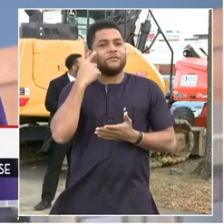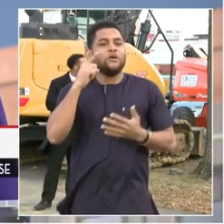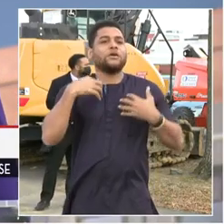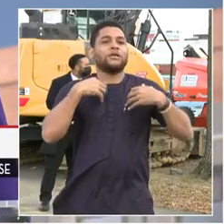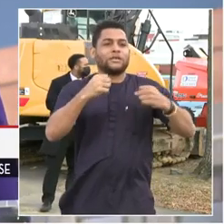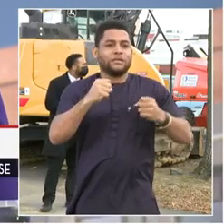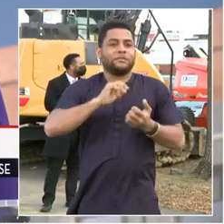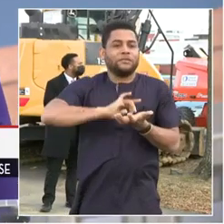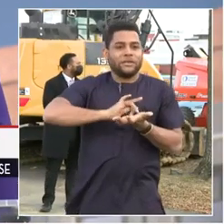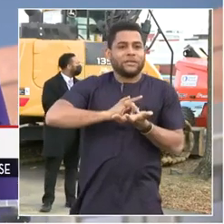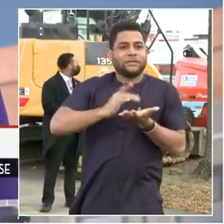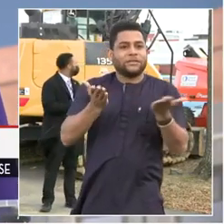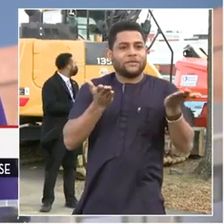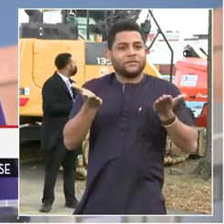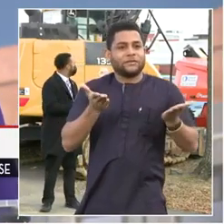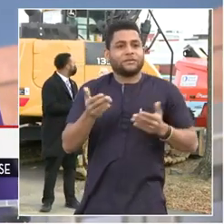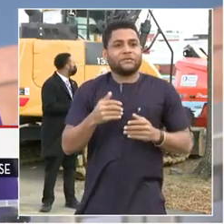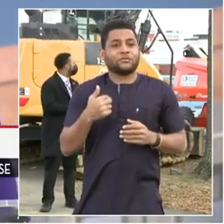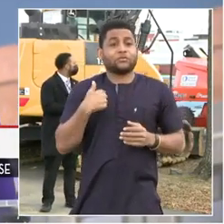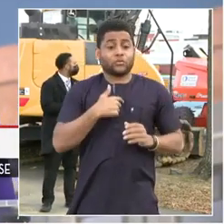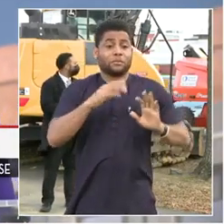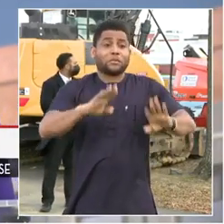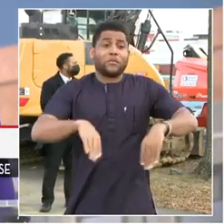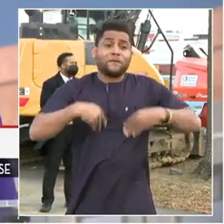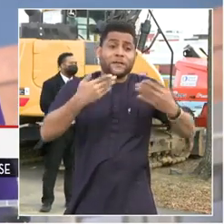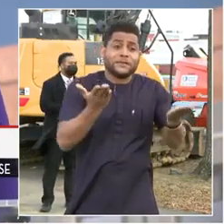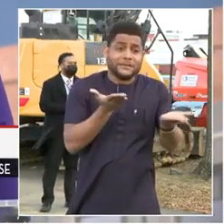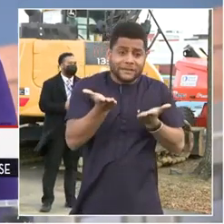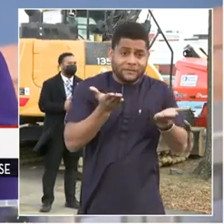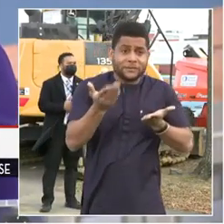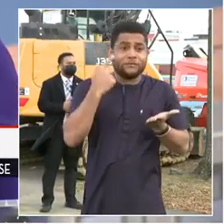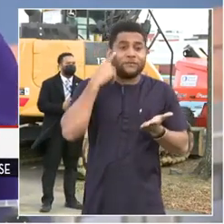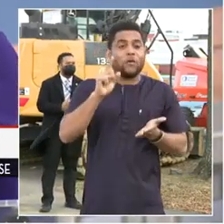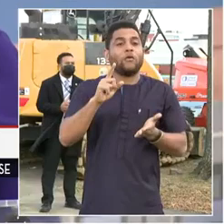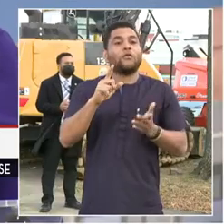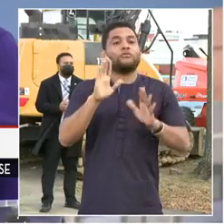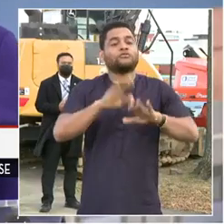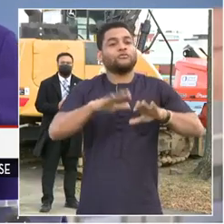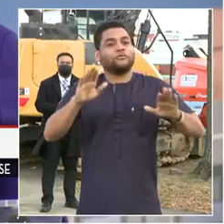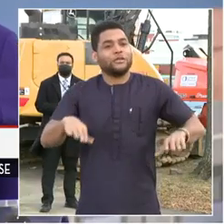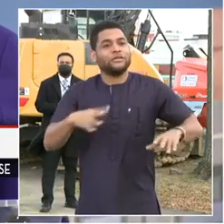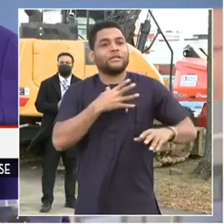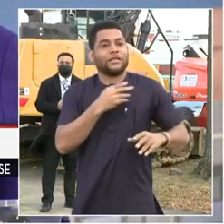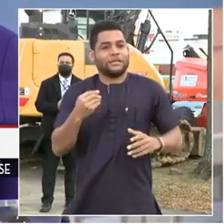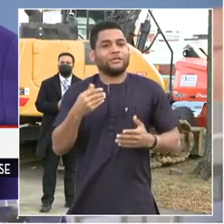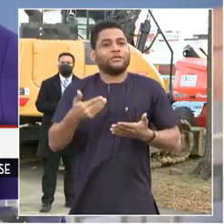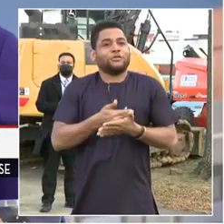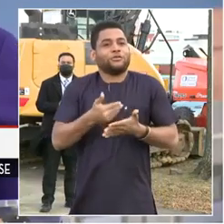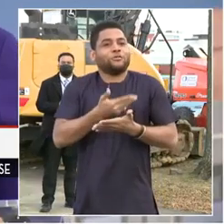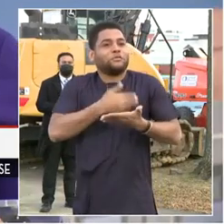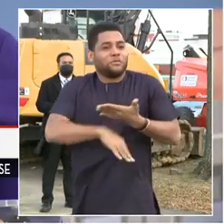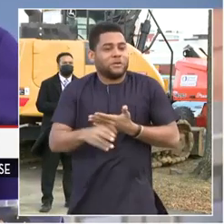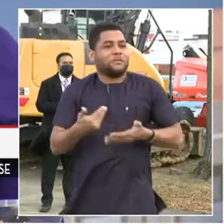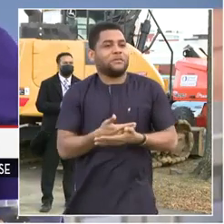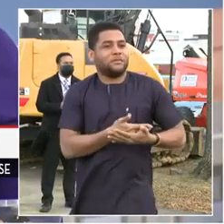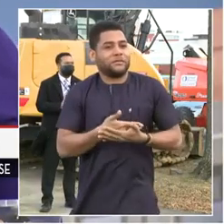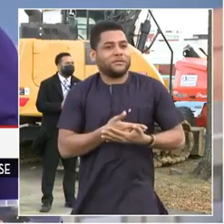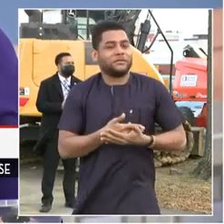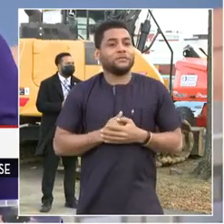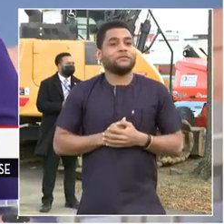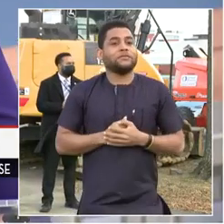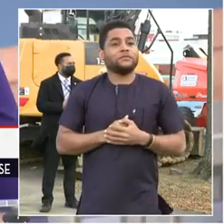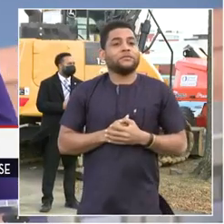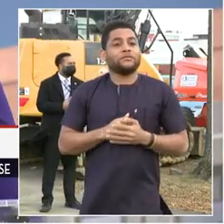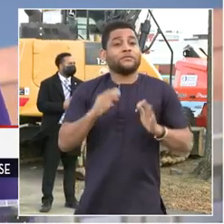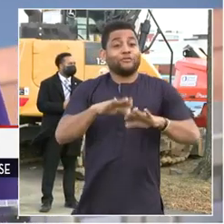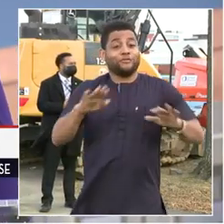Children's Emergency Department and neonatal care staffed by the Children's National Medical Center.